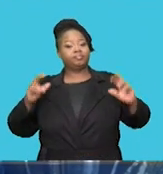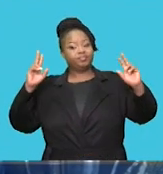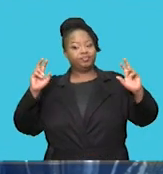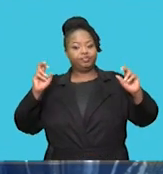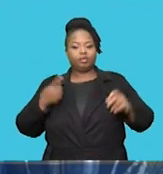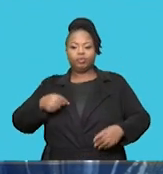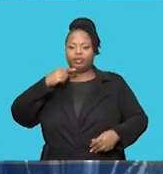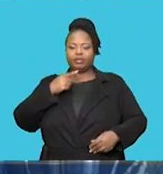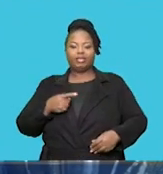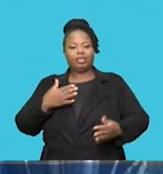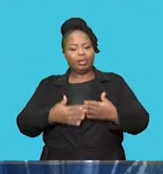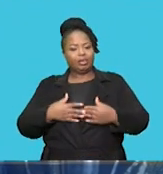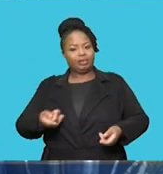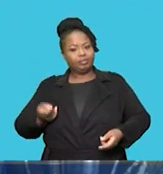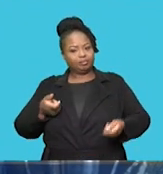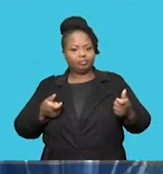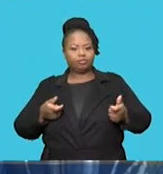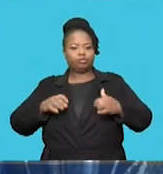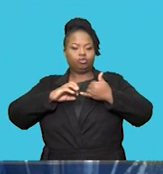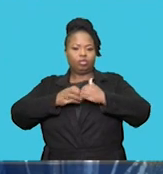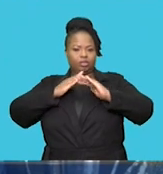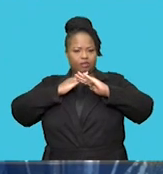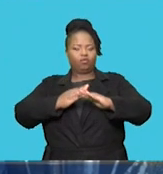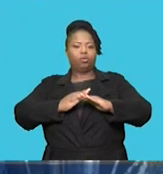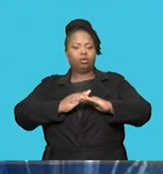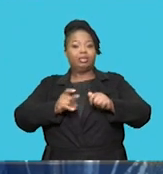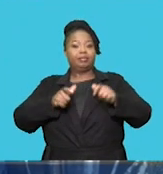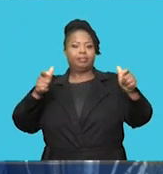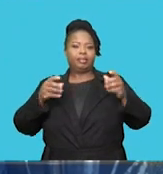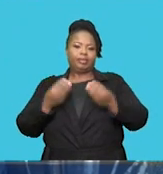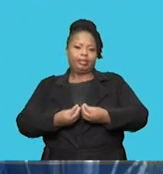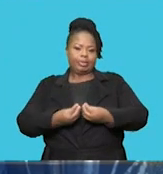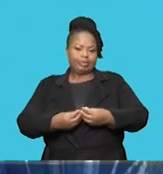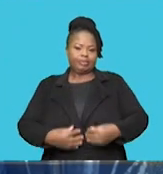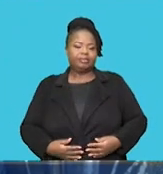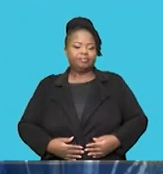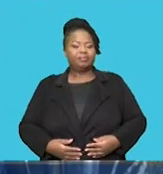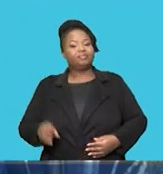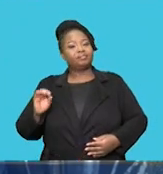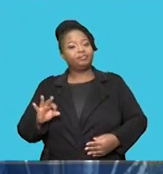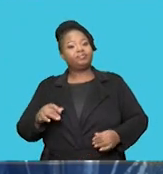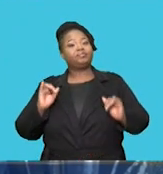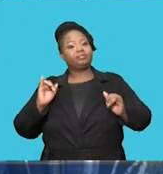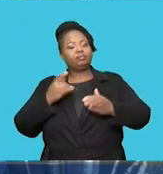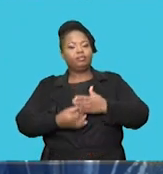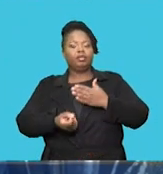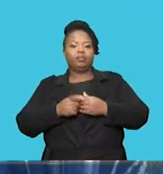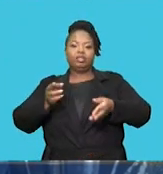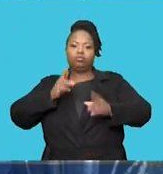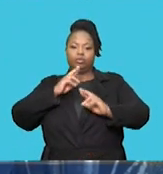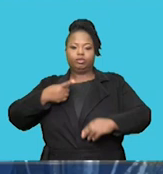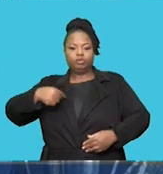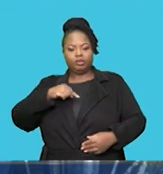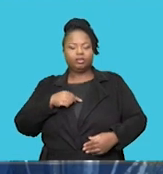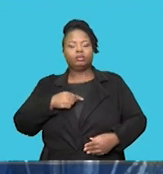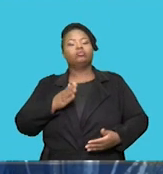we handle all the small issues to avoid the big issues. And if there are cases of bullying reported to us,